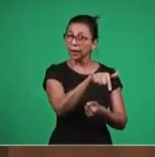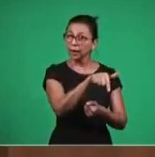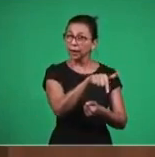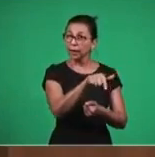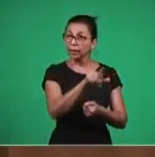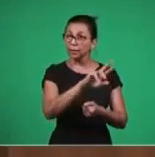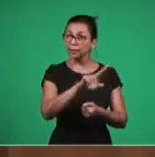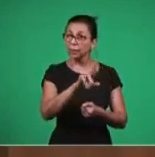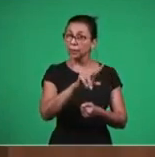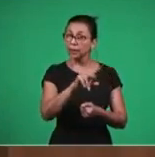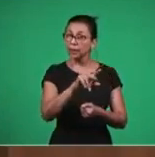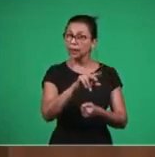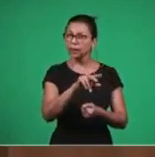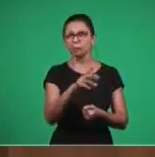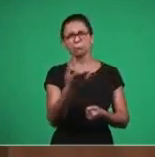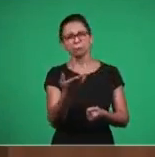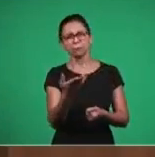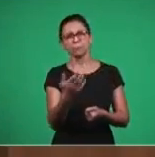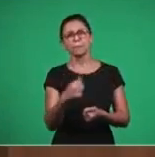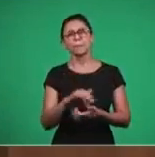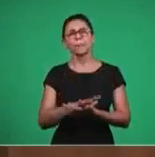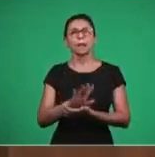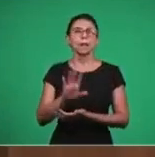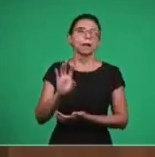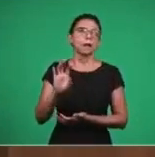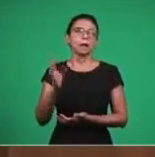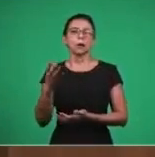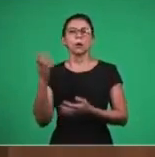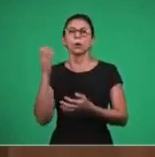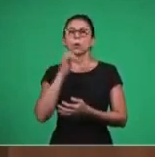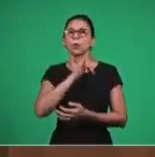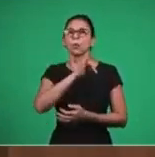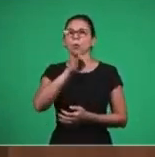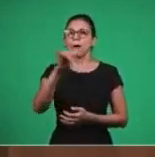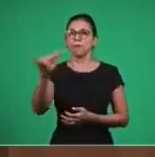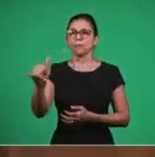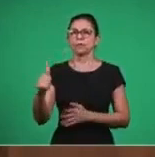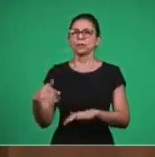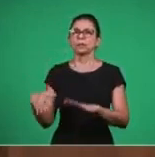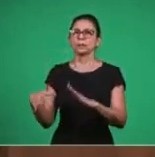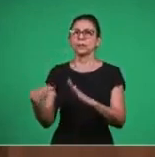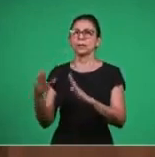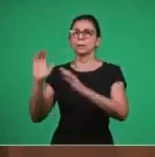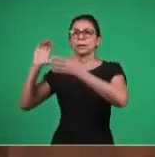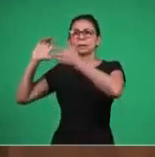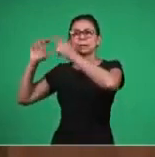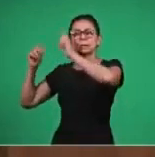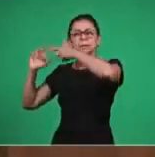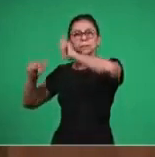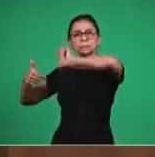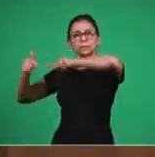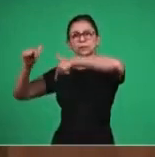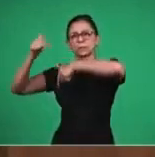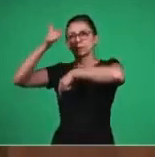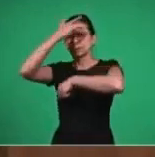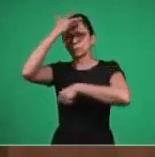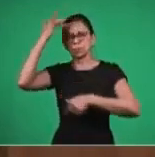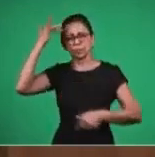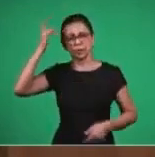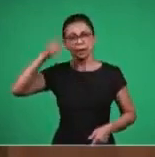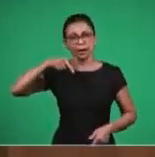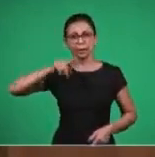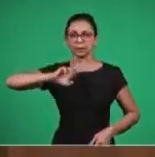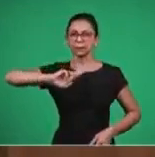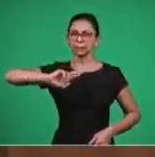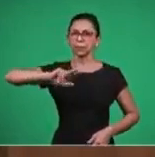world. This warning is the warning for us that have been traditional and now we're traditional. No, that's